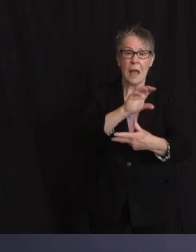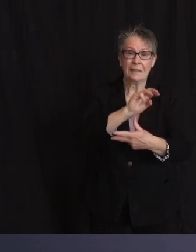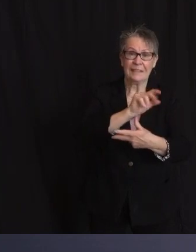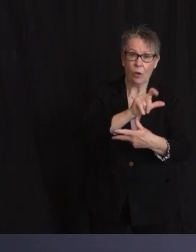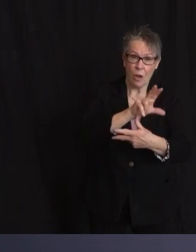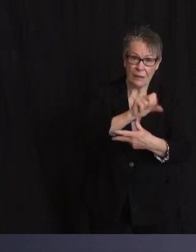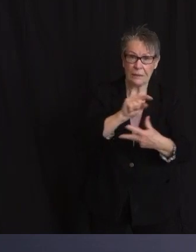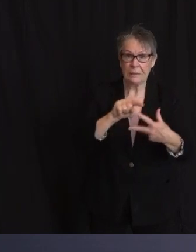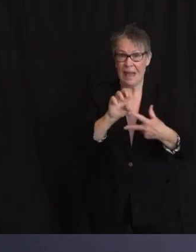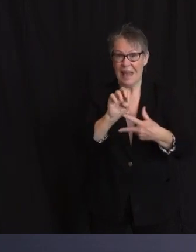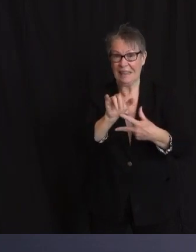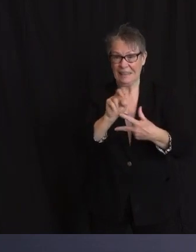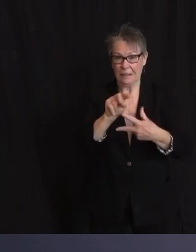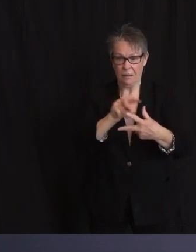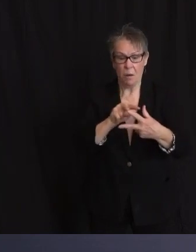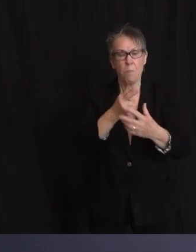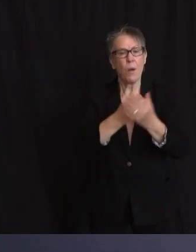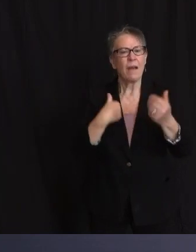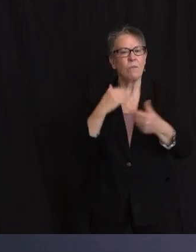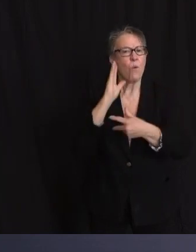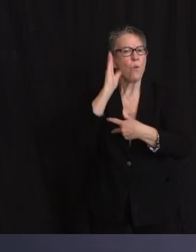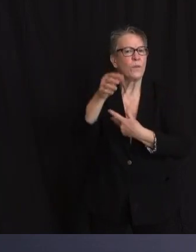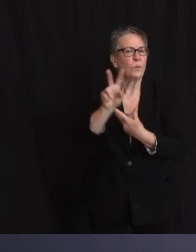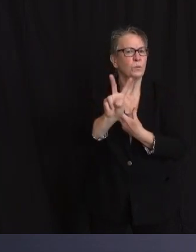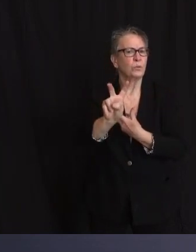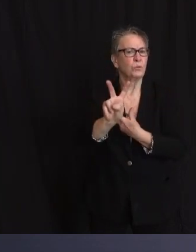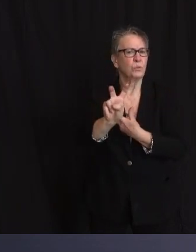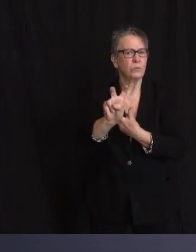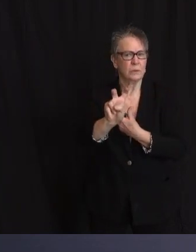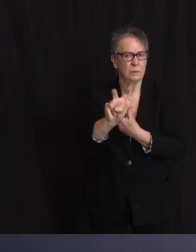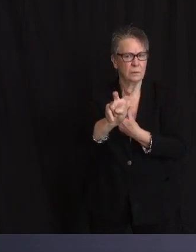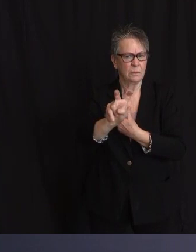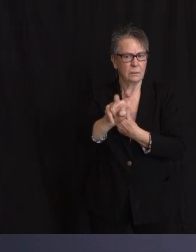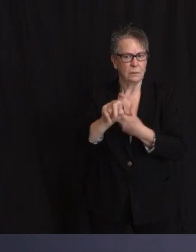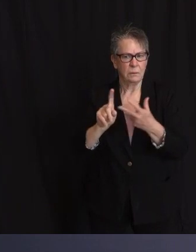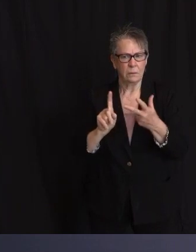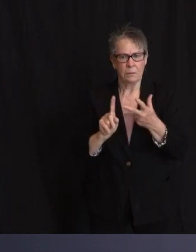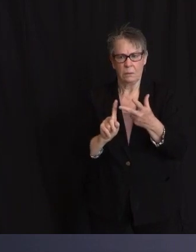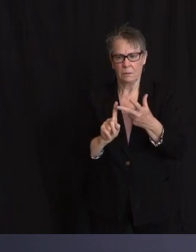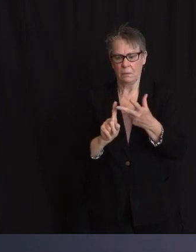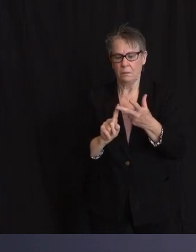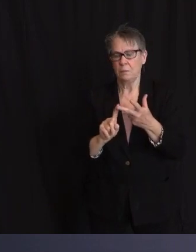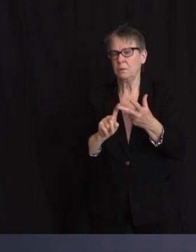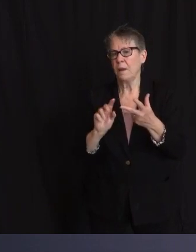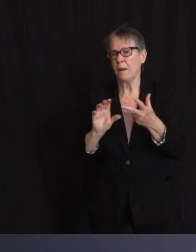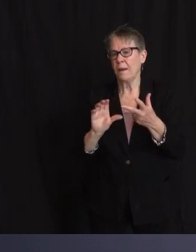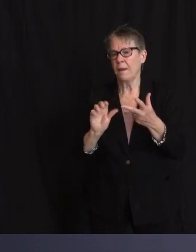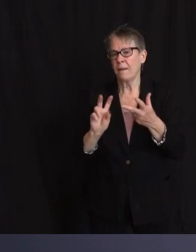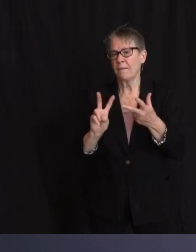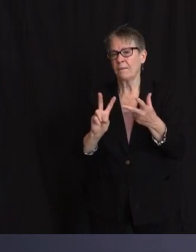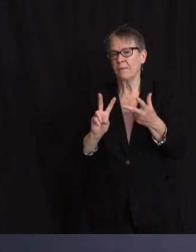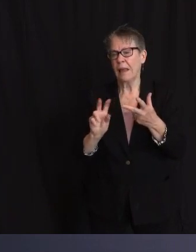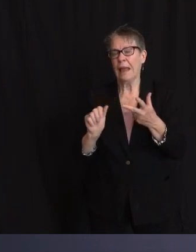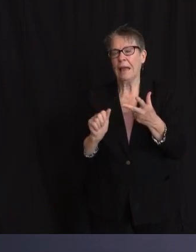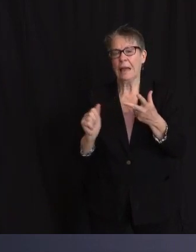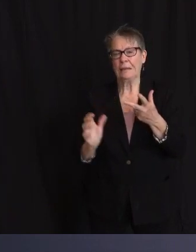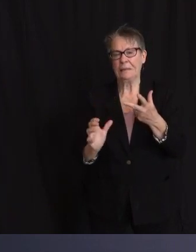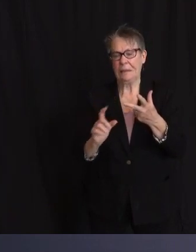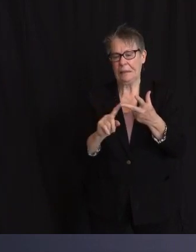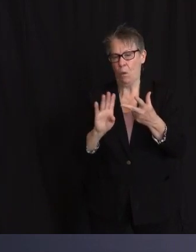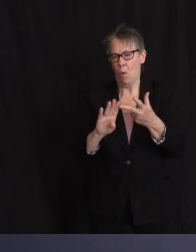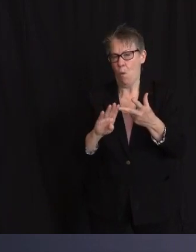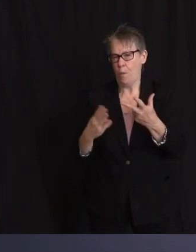expect that site to start serving patients this week. I had the privilege this morning of visiting the alternate